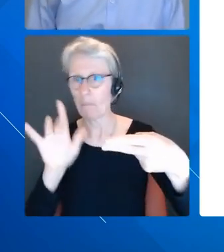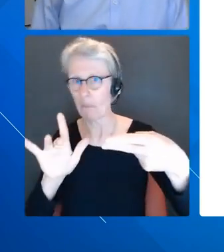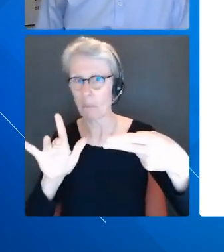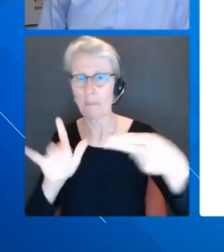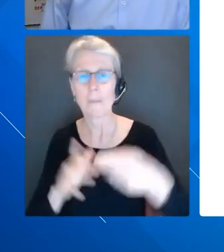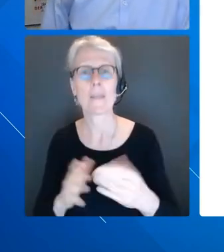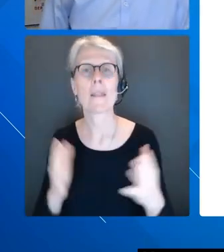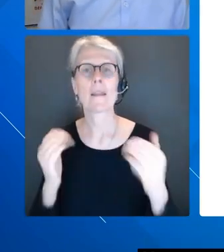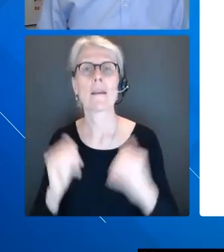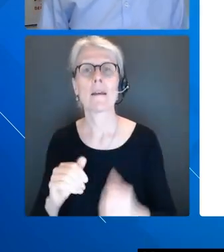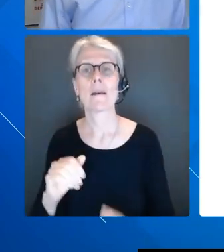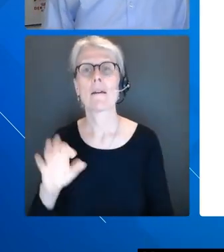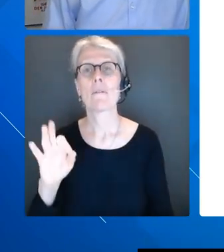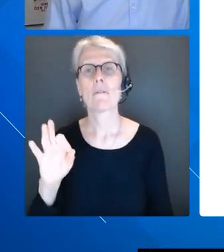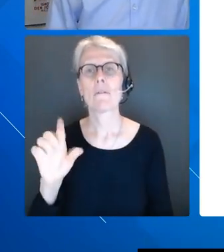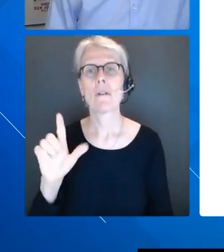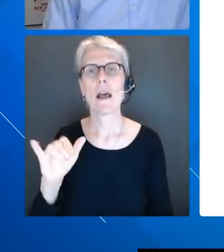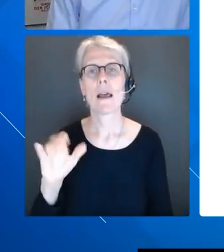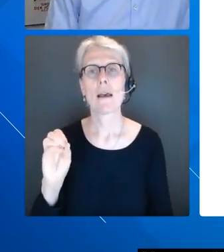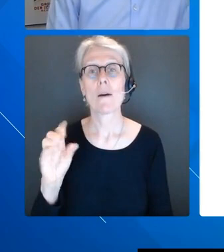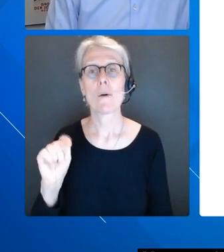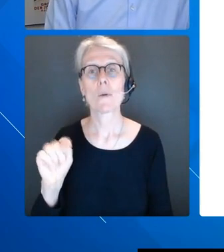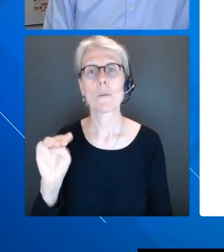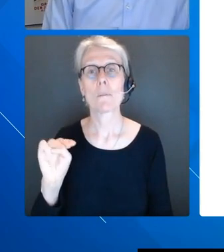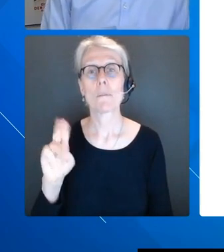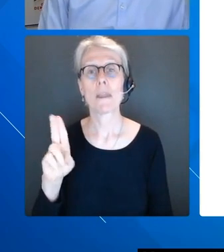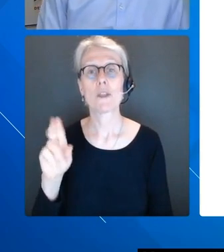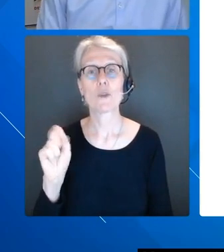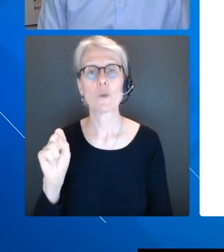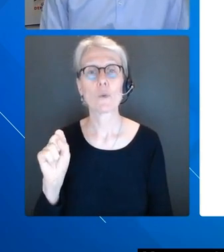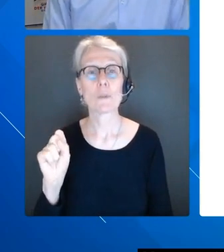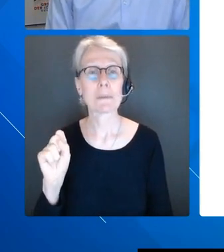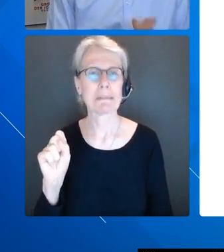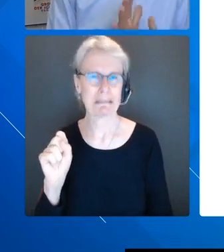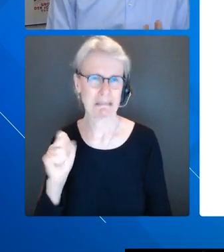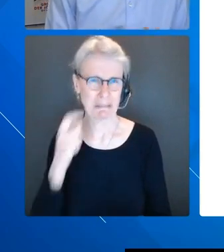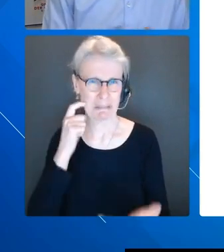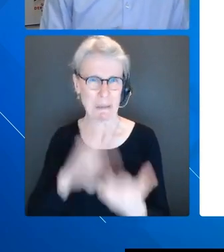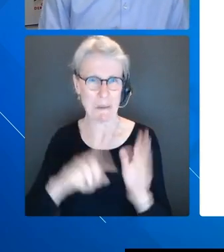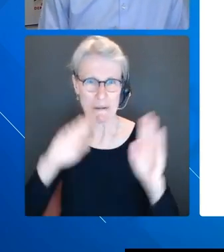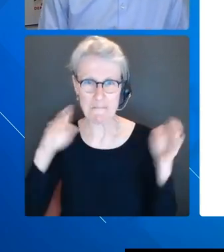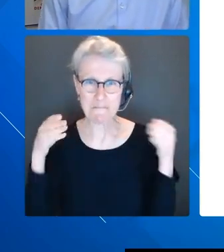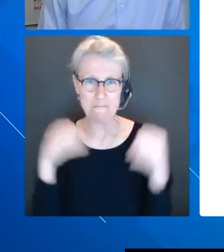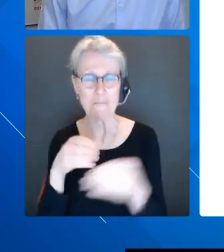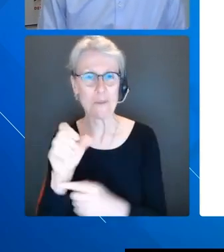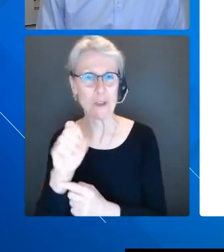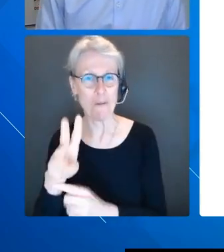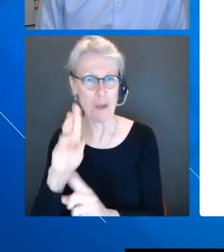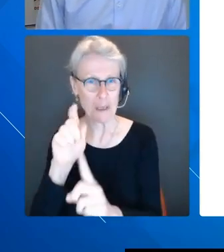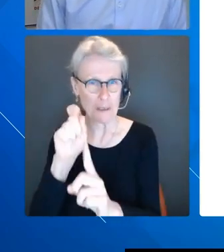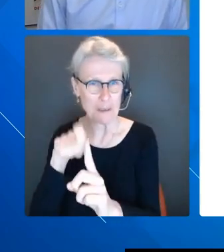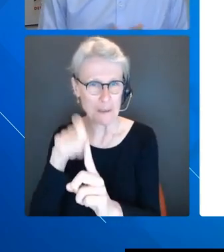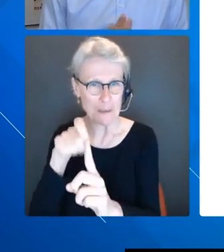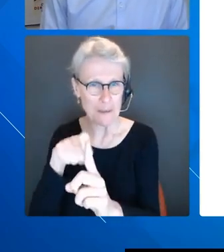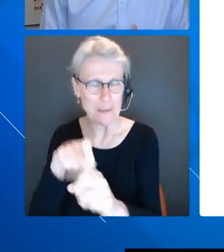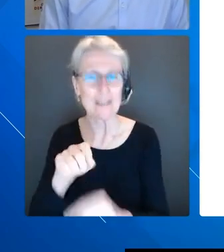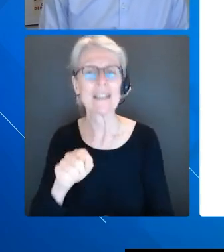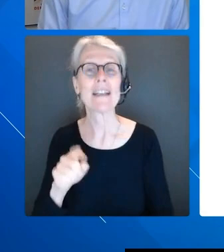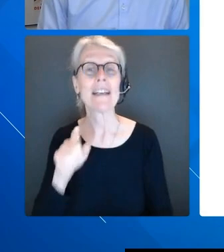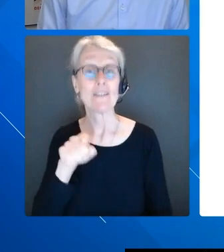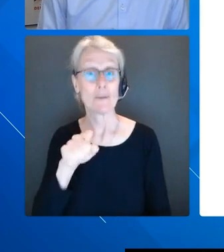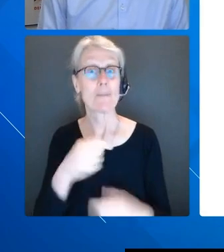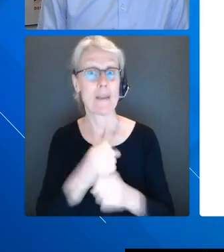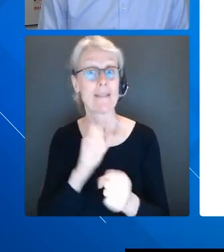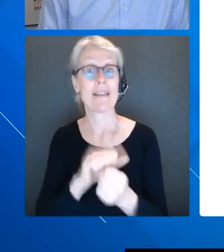Flyout menus. Again, I'm picking on you software engineers out there, but if you create flyout menus like this, they can